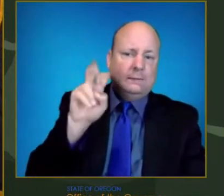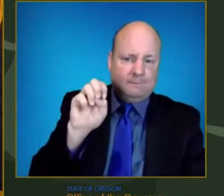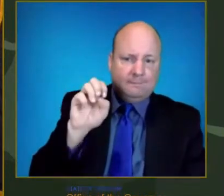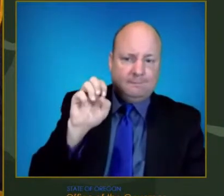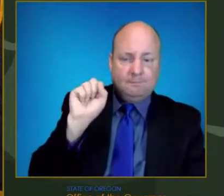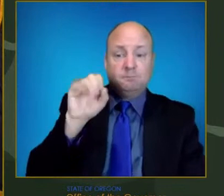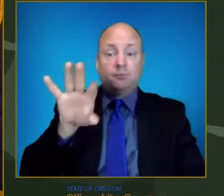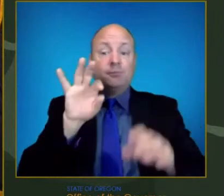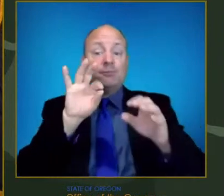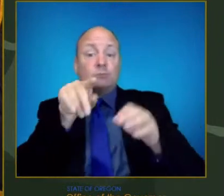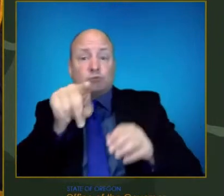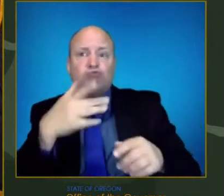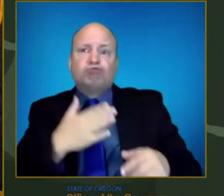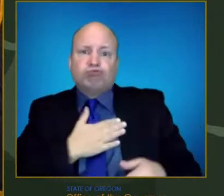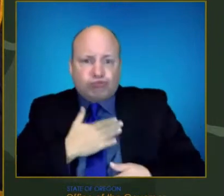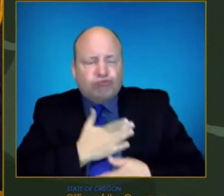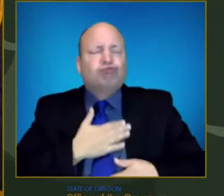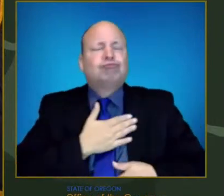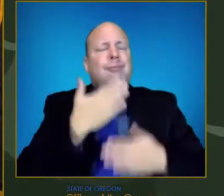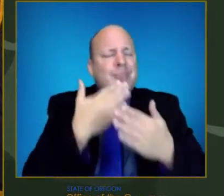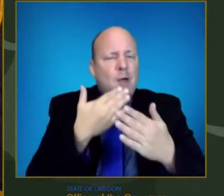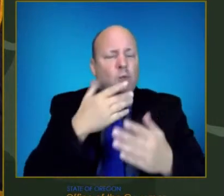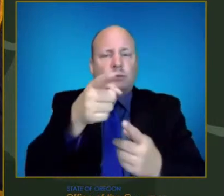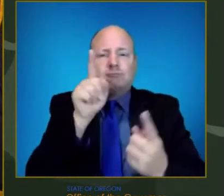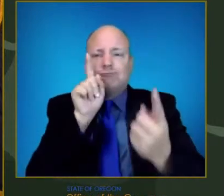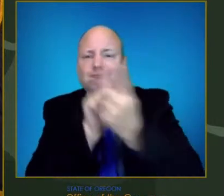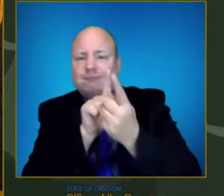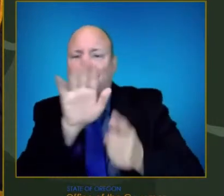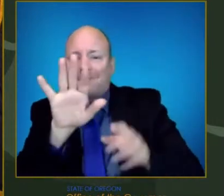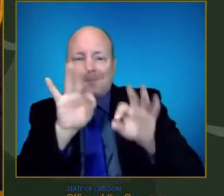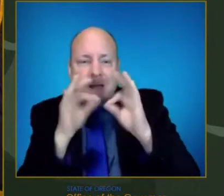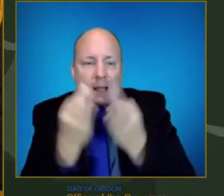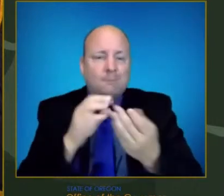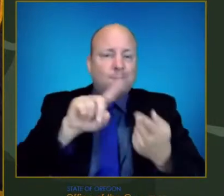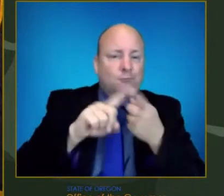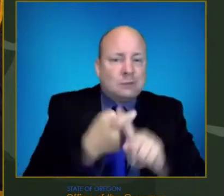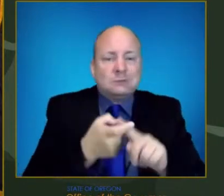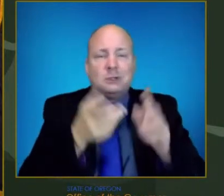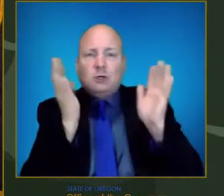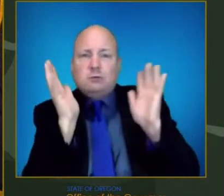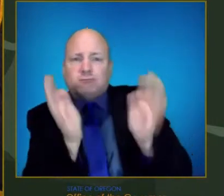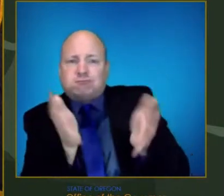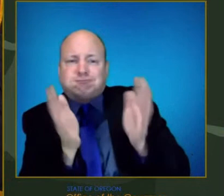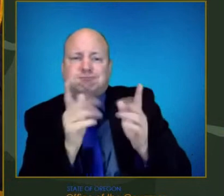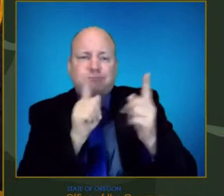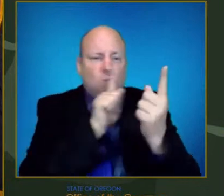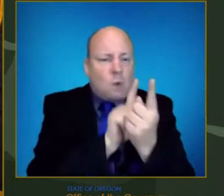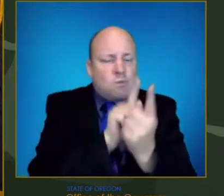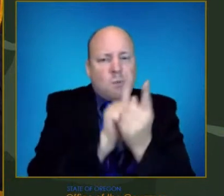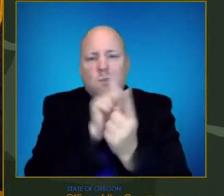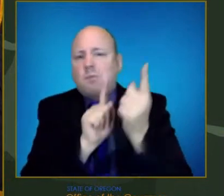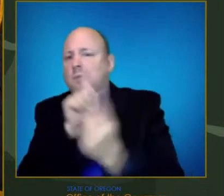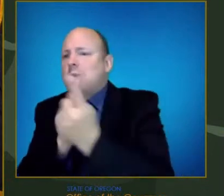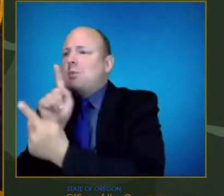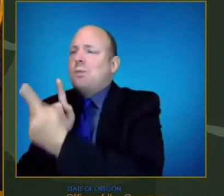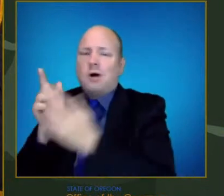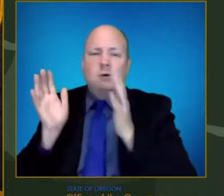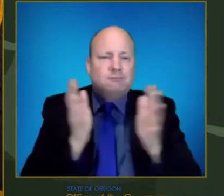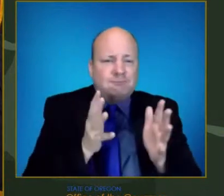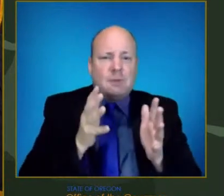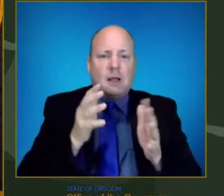have questions. Thanks to all the Oregonians stepping up and getting vaccinated and wearing your